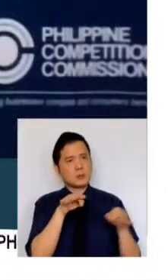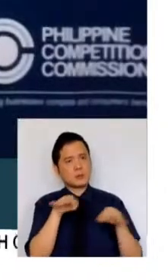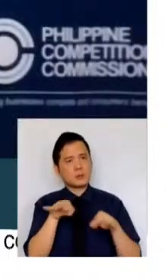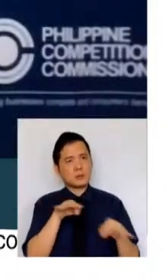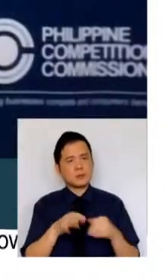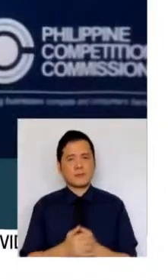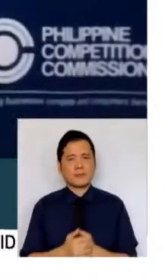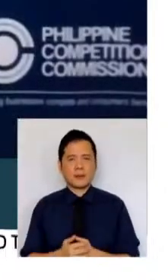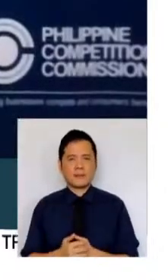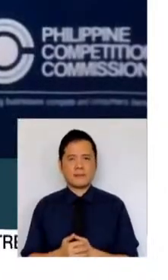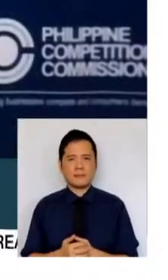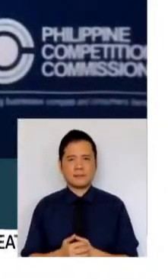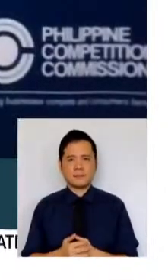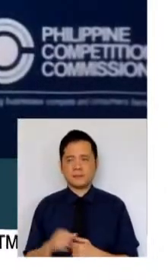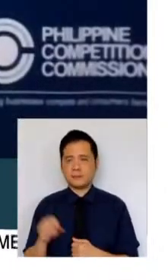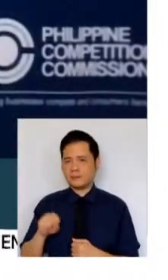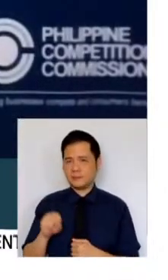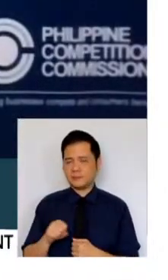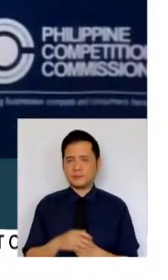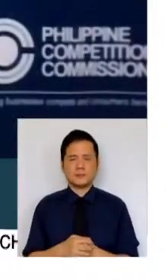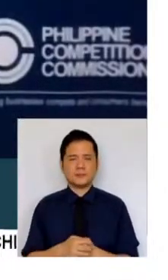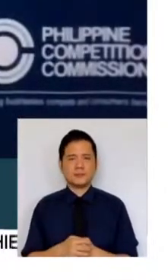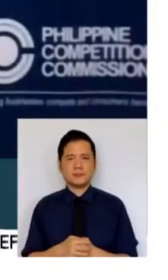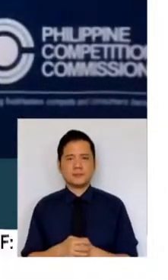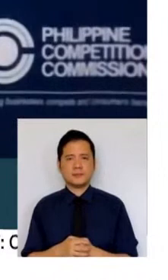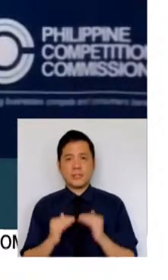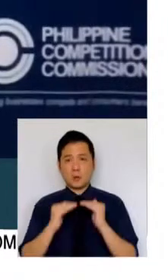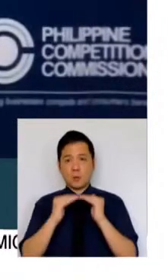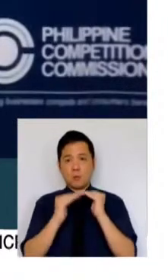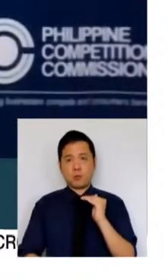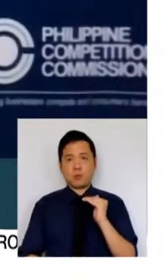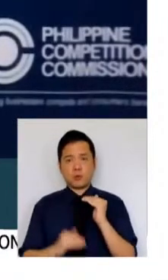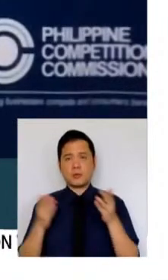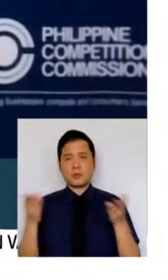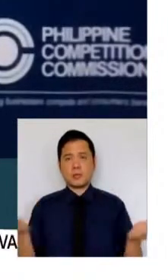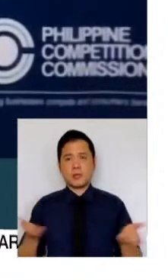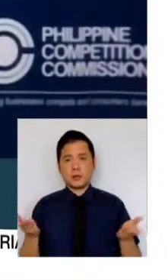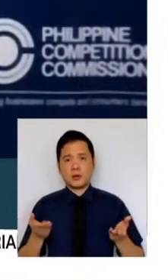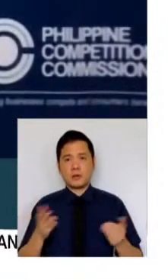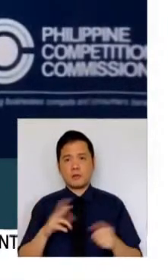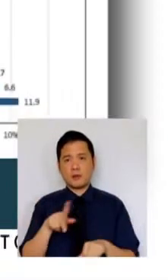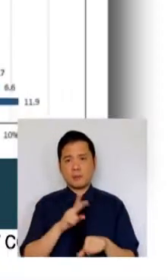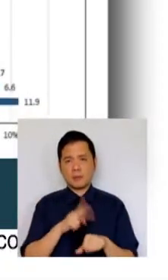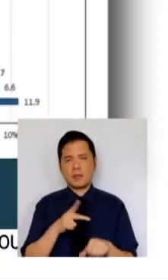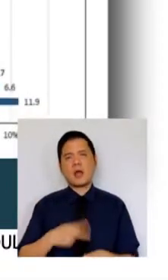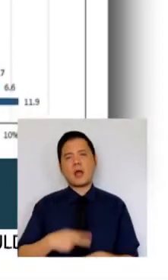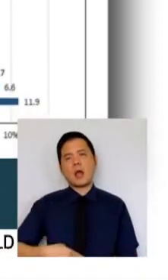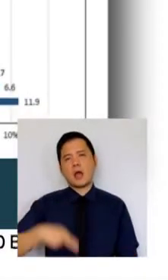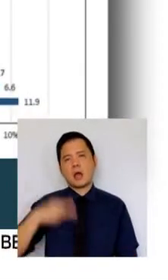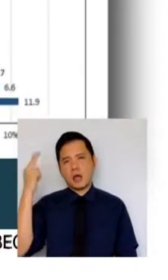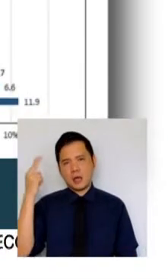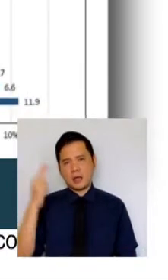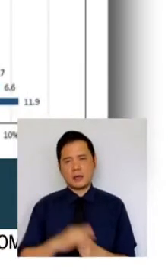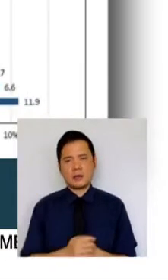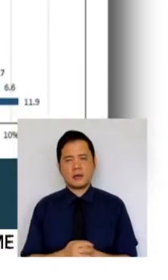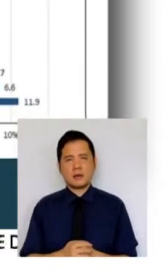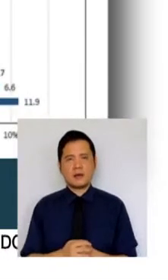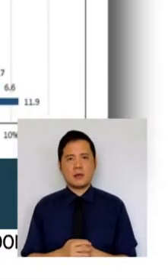should note is first is that the inequality in our country has been high even before the